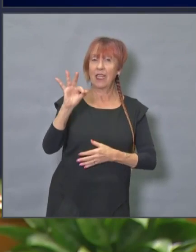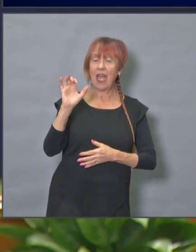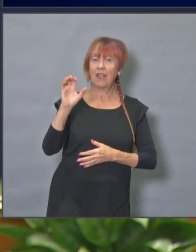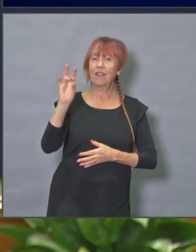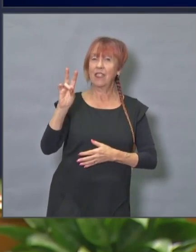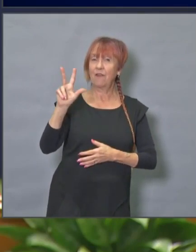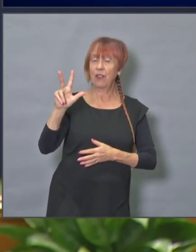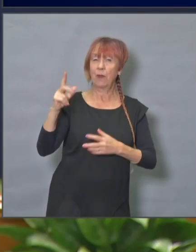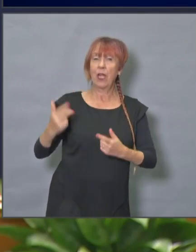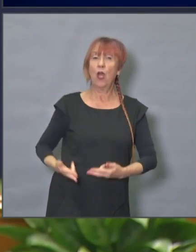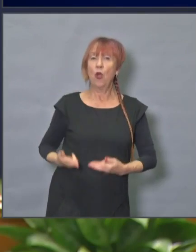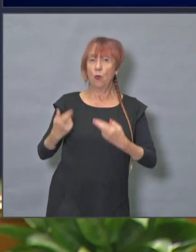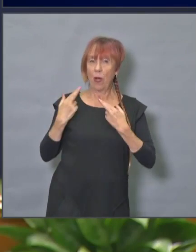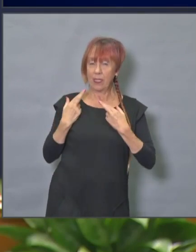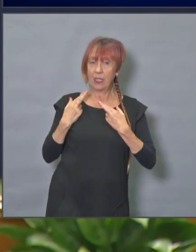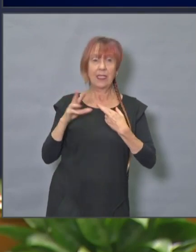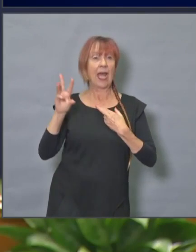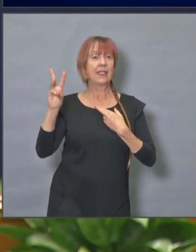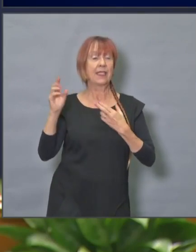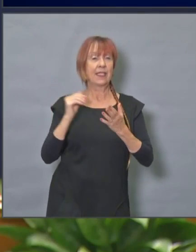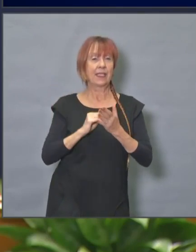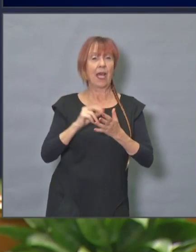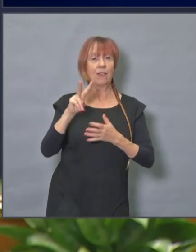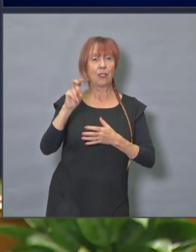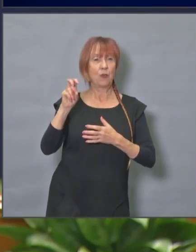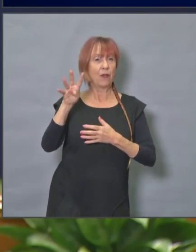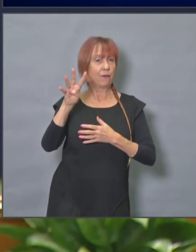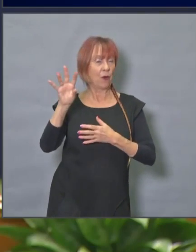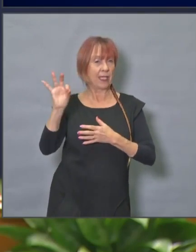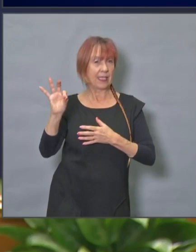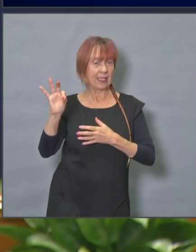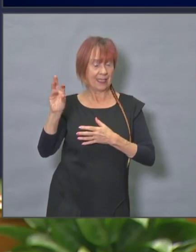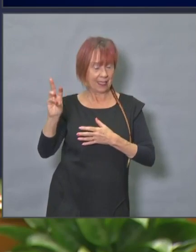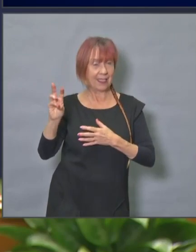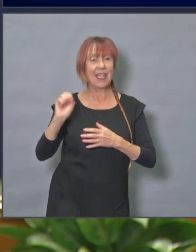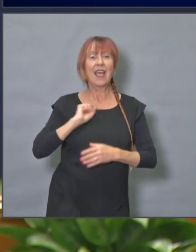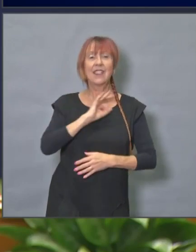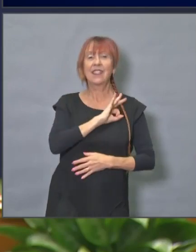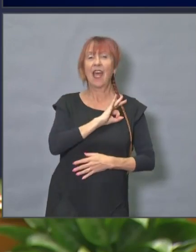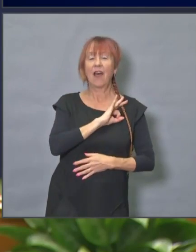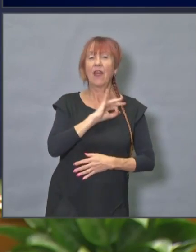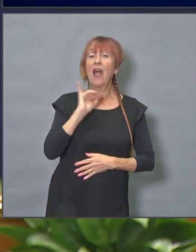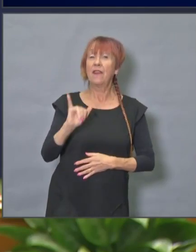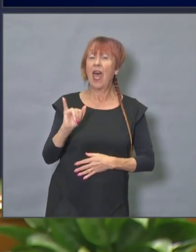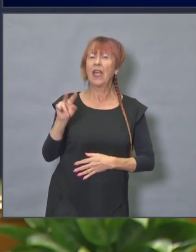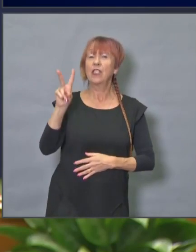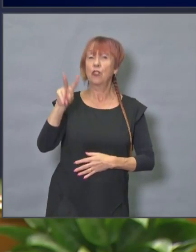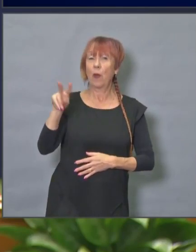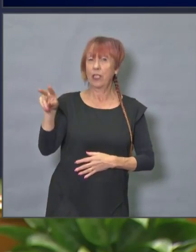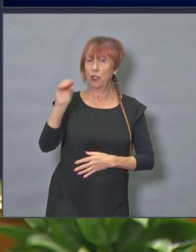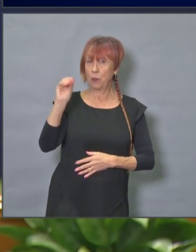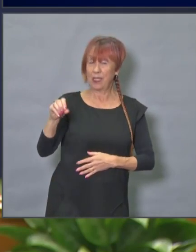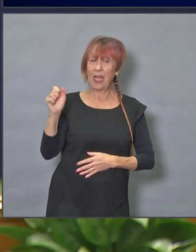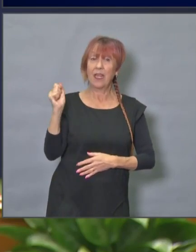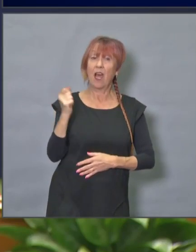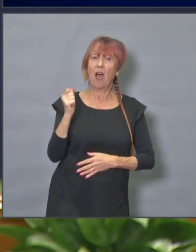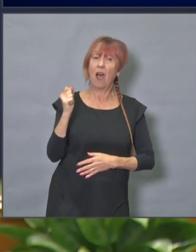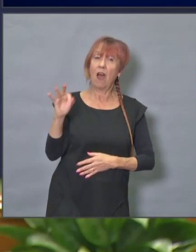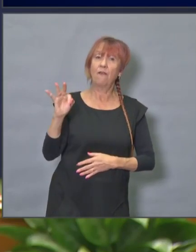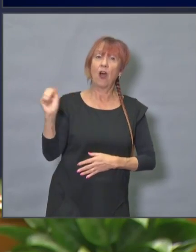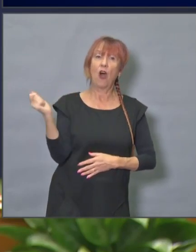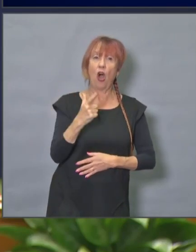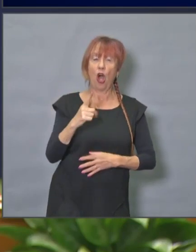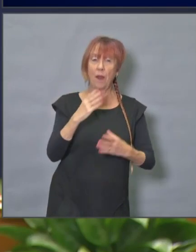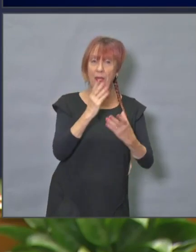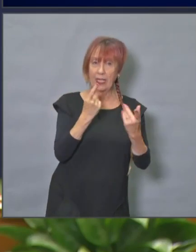10,973 residents and 6,246 staff. This remains 22% of all of our cases. And